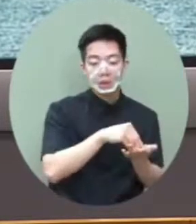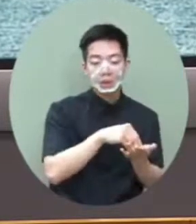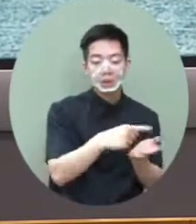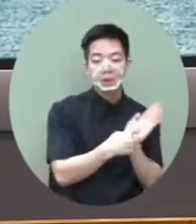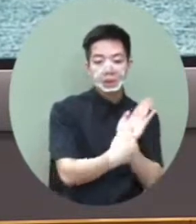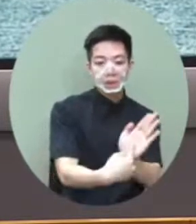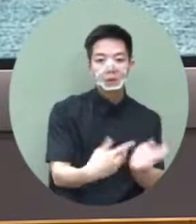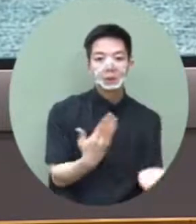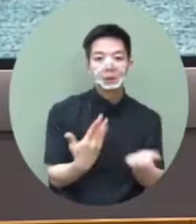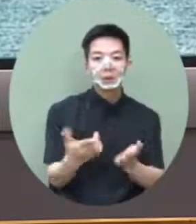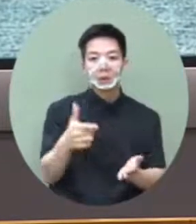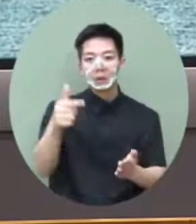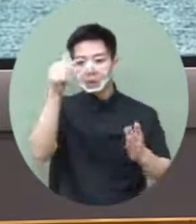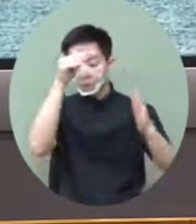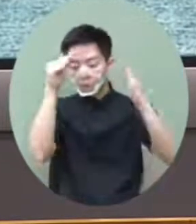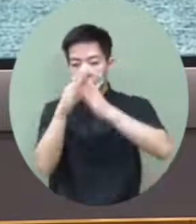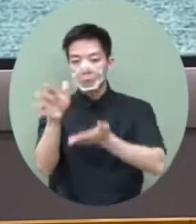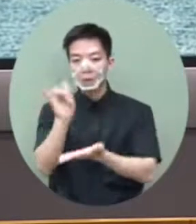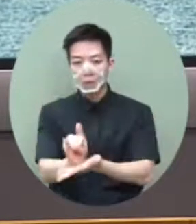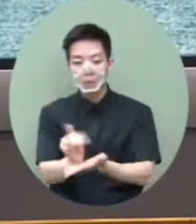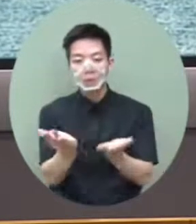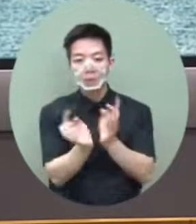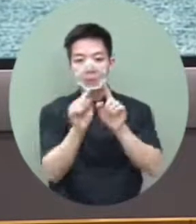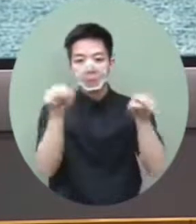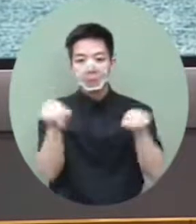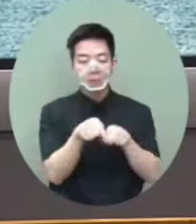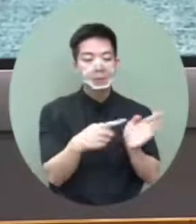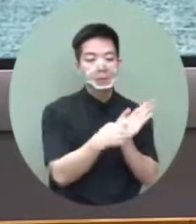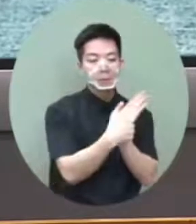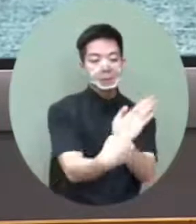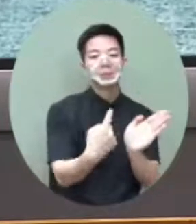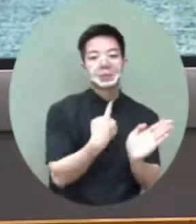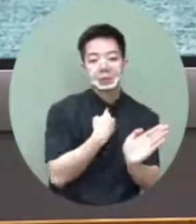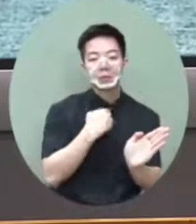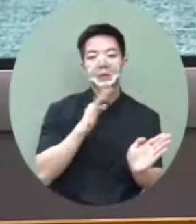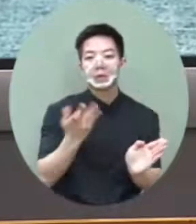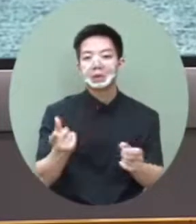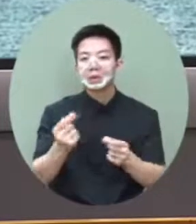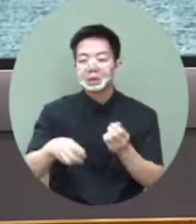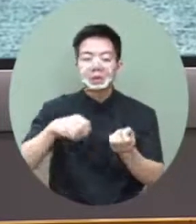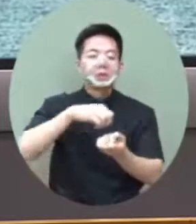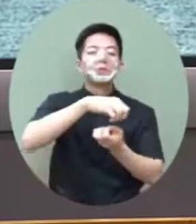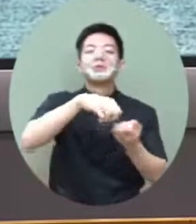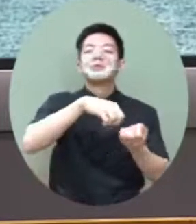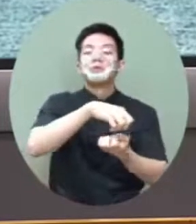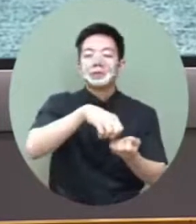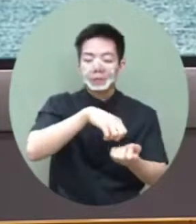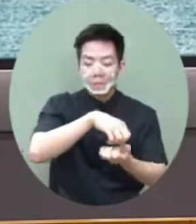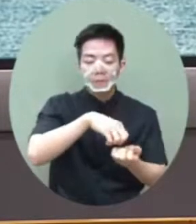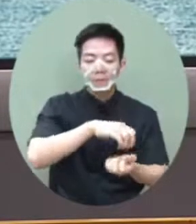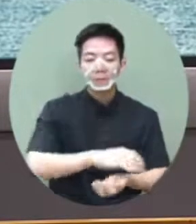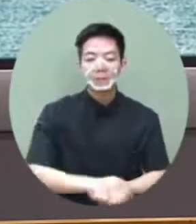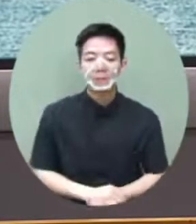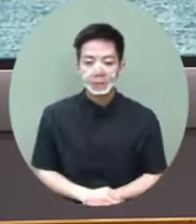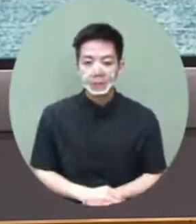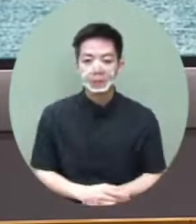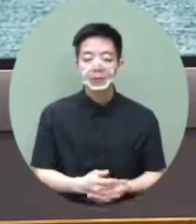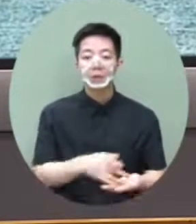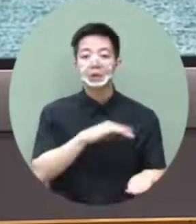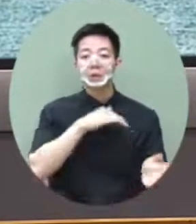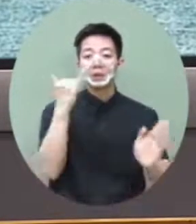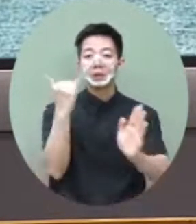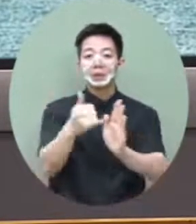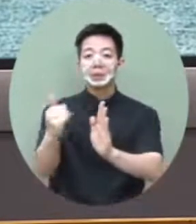Well, say for example, showing of isolation order or discharge order or RAT